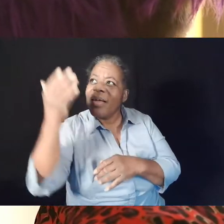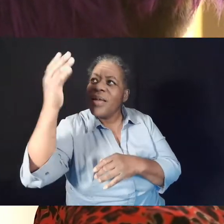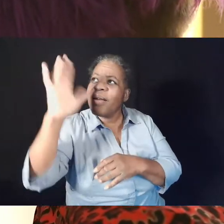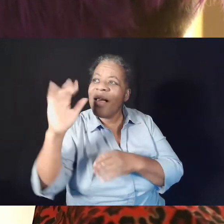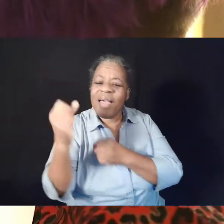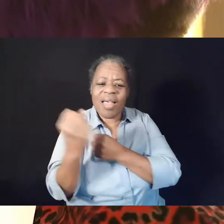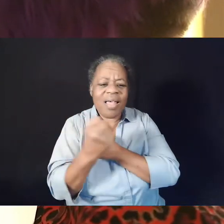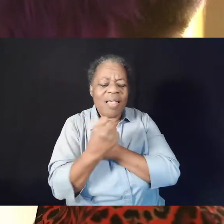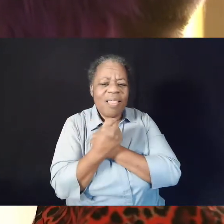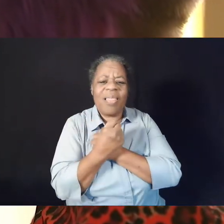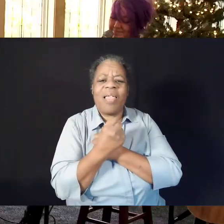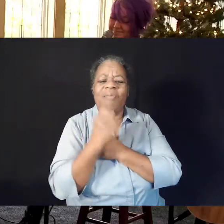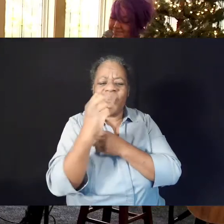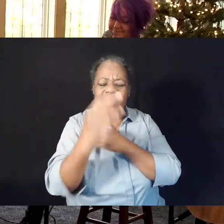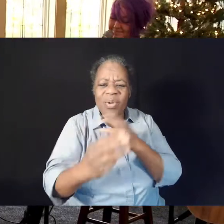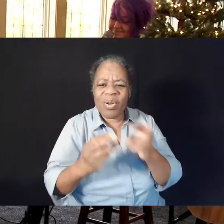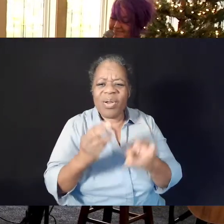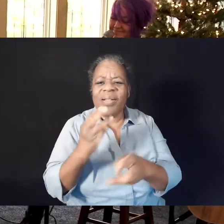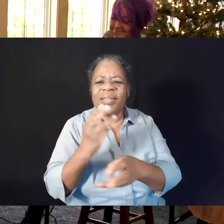world.